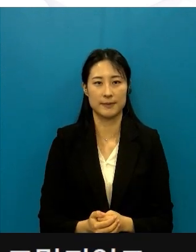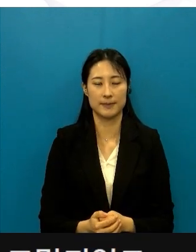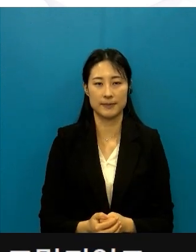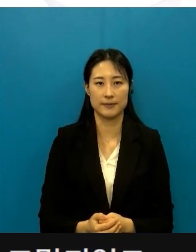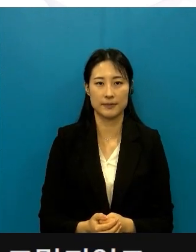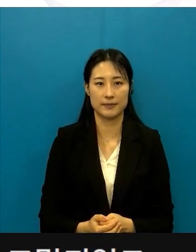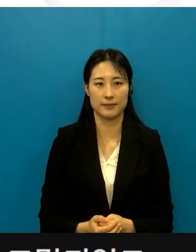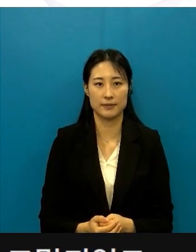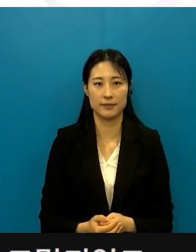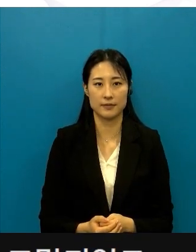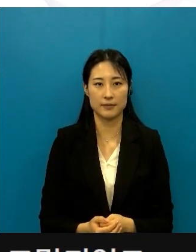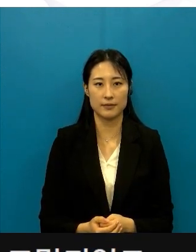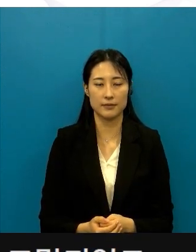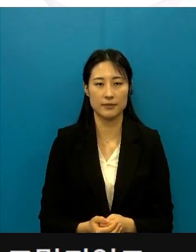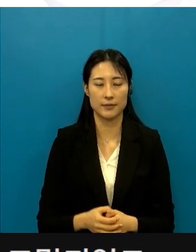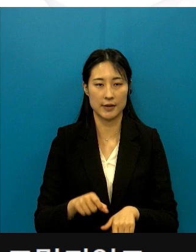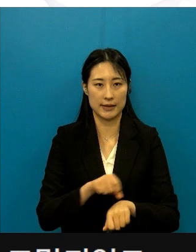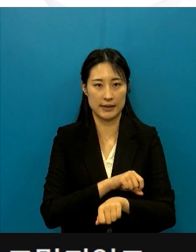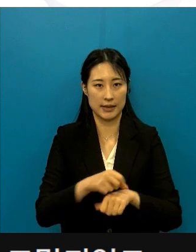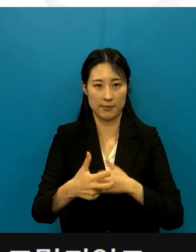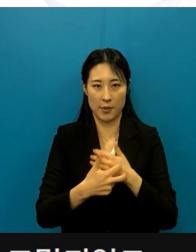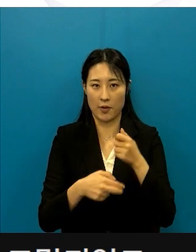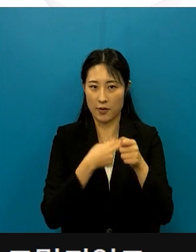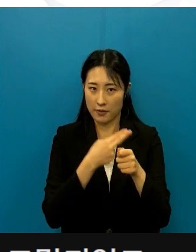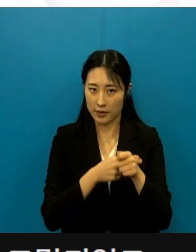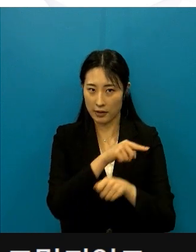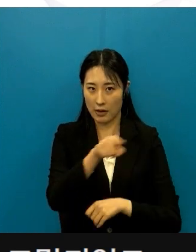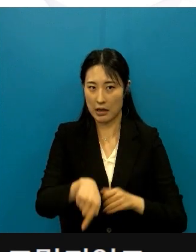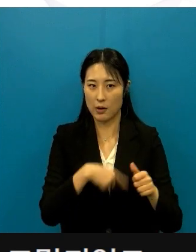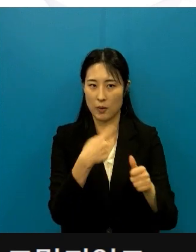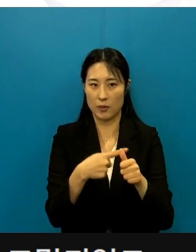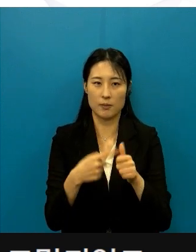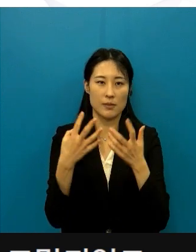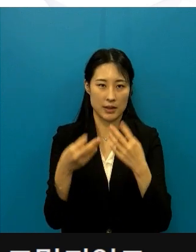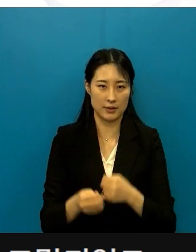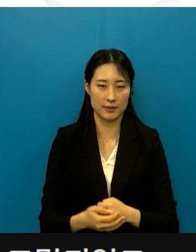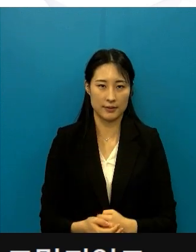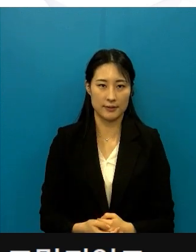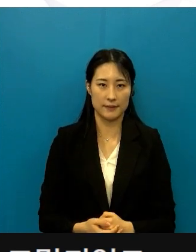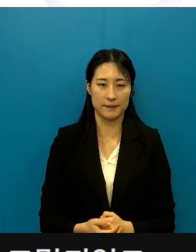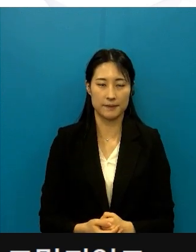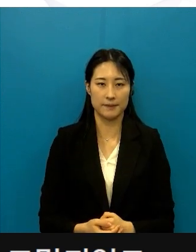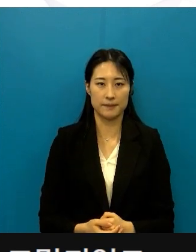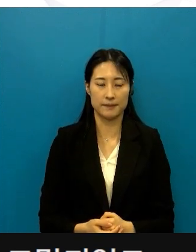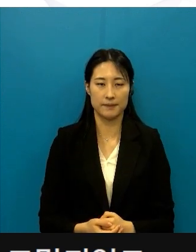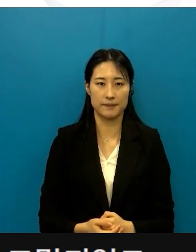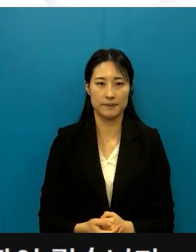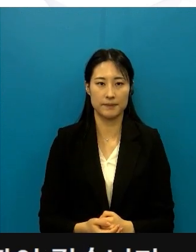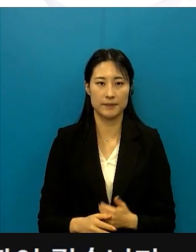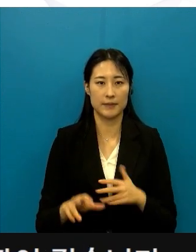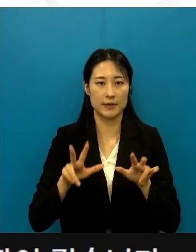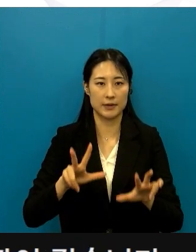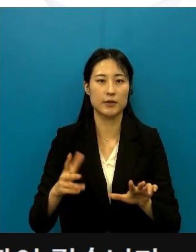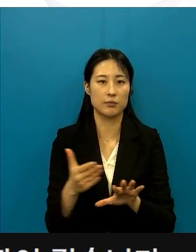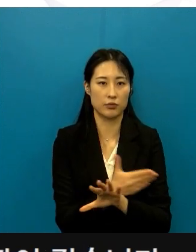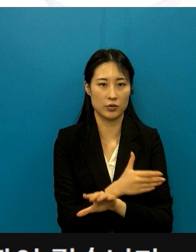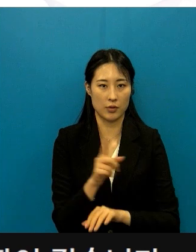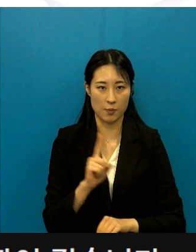actions. So I will introduce, I will refer to the 10 main